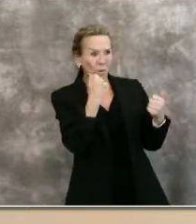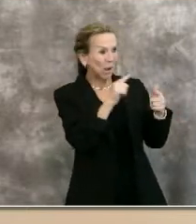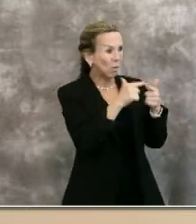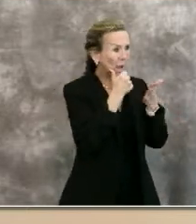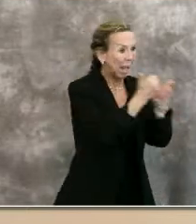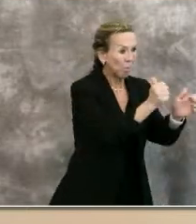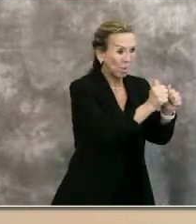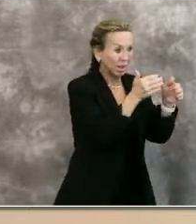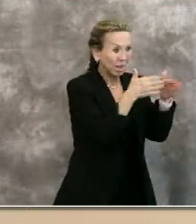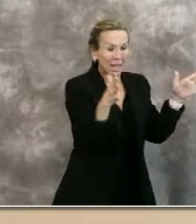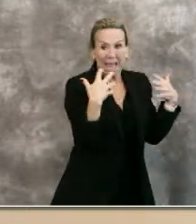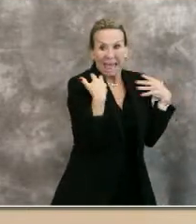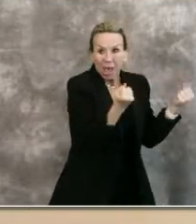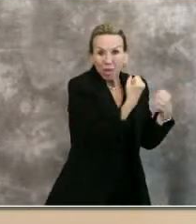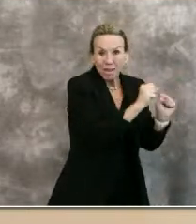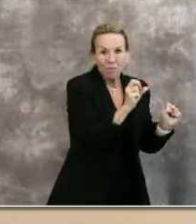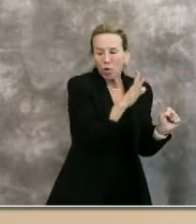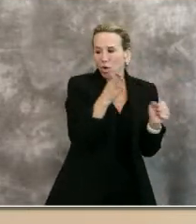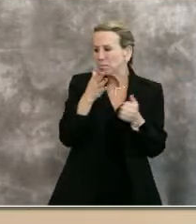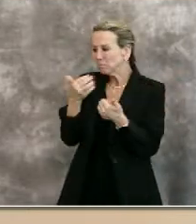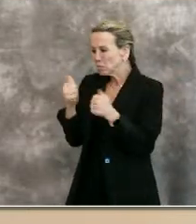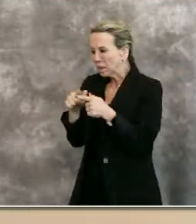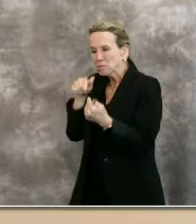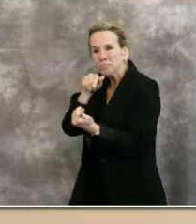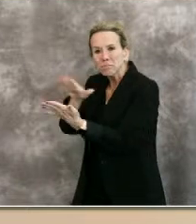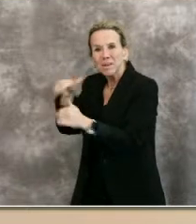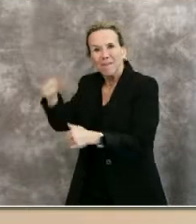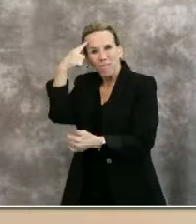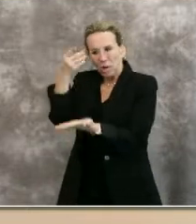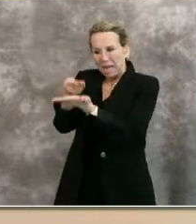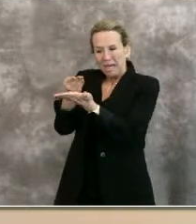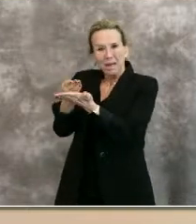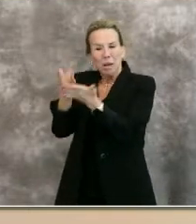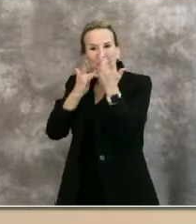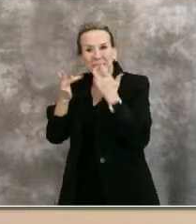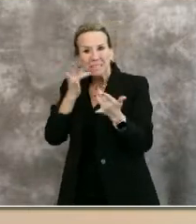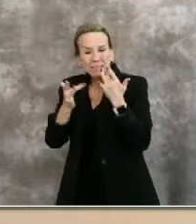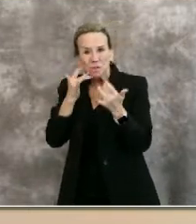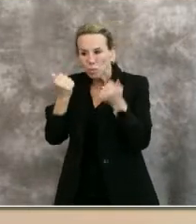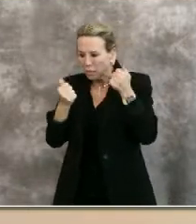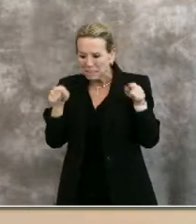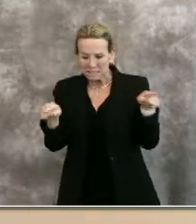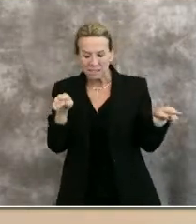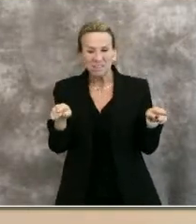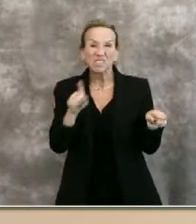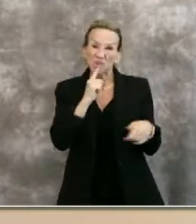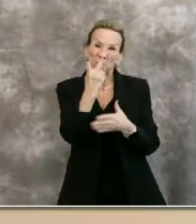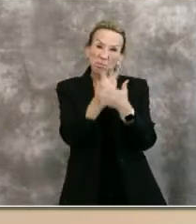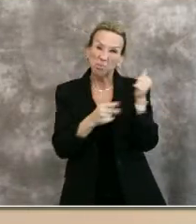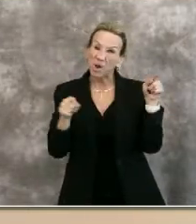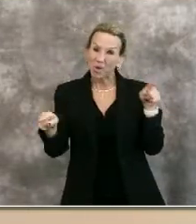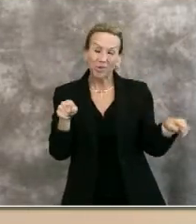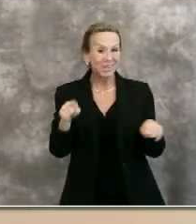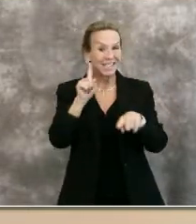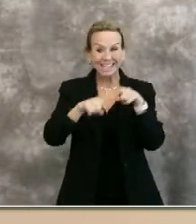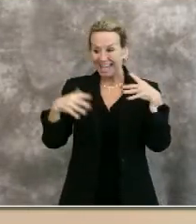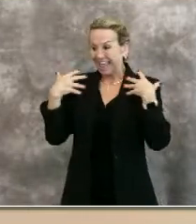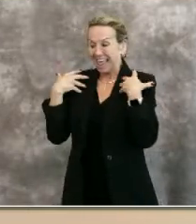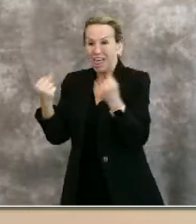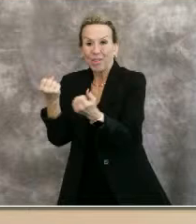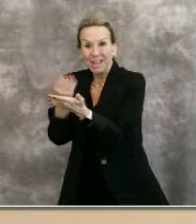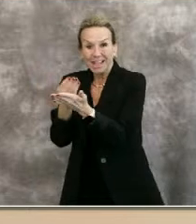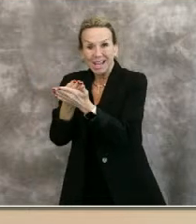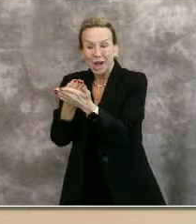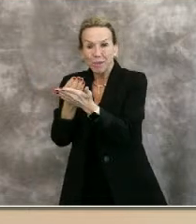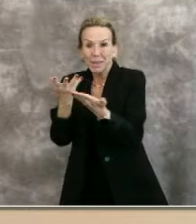economic crisis. And the reality is you have to do both. We cannot have a healthy economy and we cannot get folks back to work if we